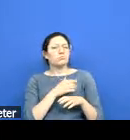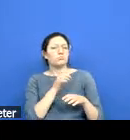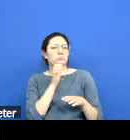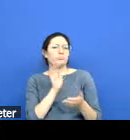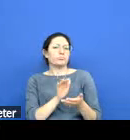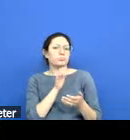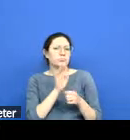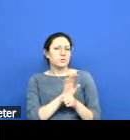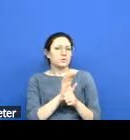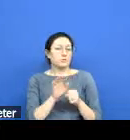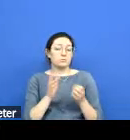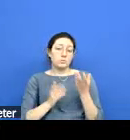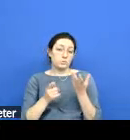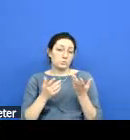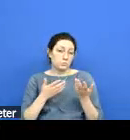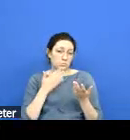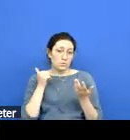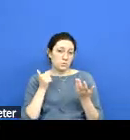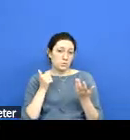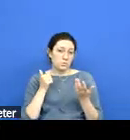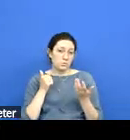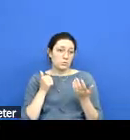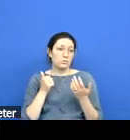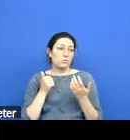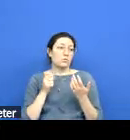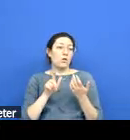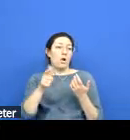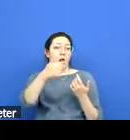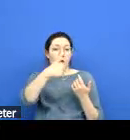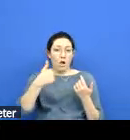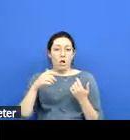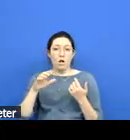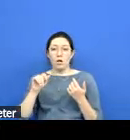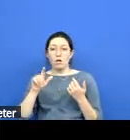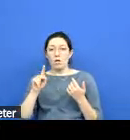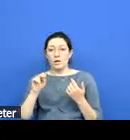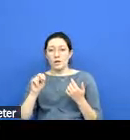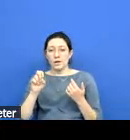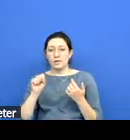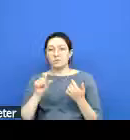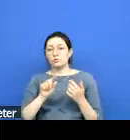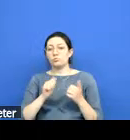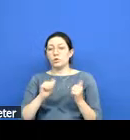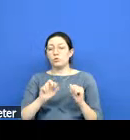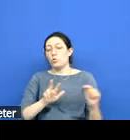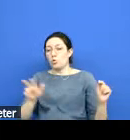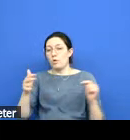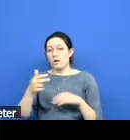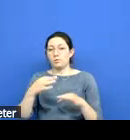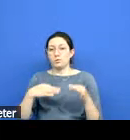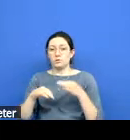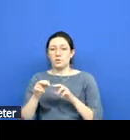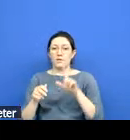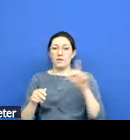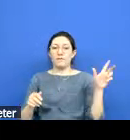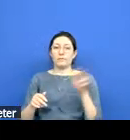off going out onto Calkins and turning at the light than trying to make a left out of there.